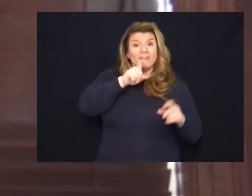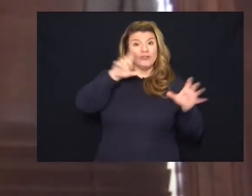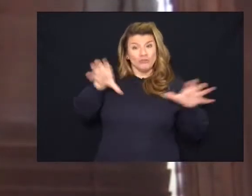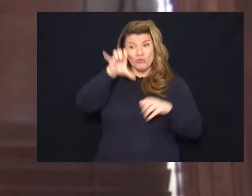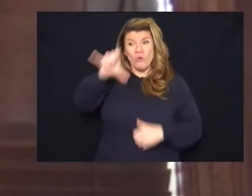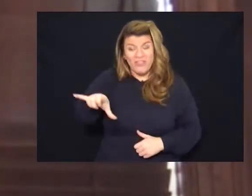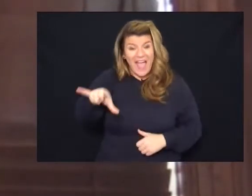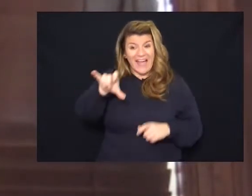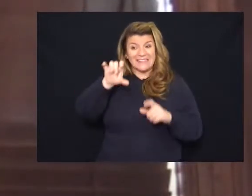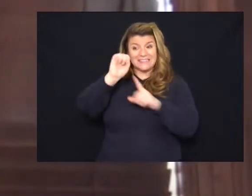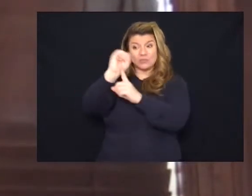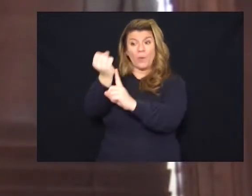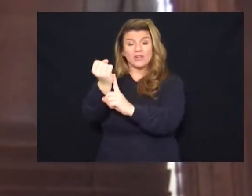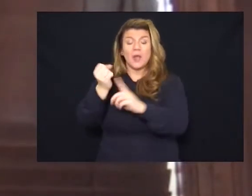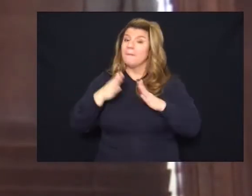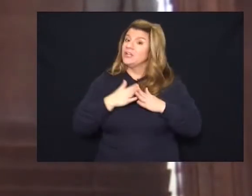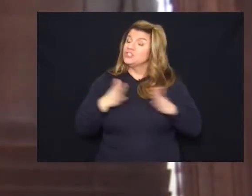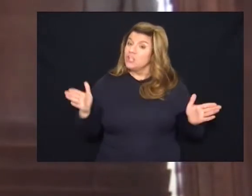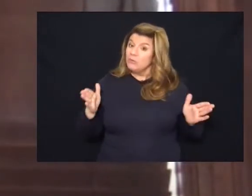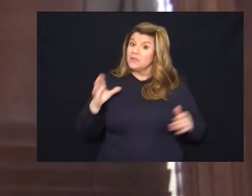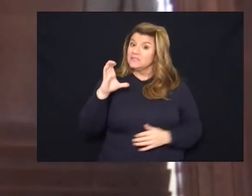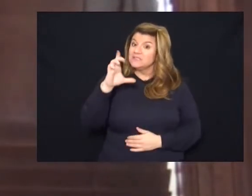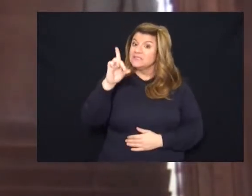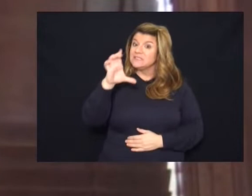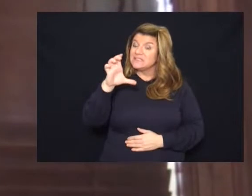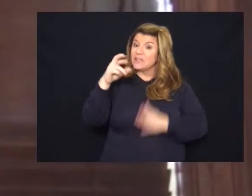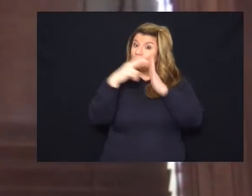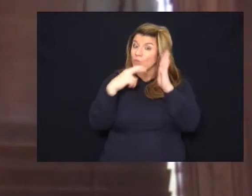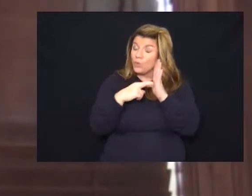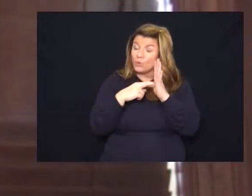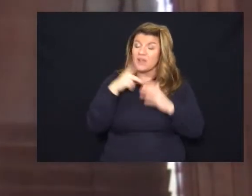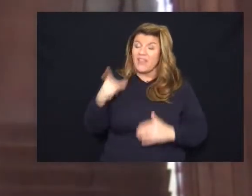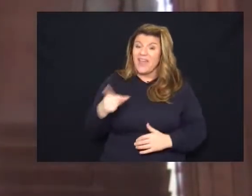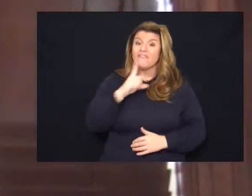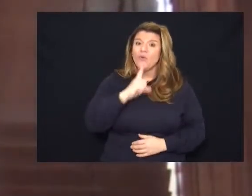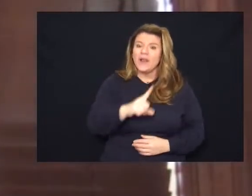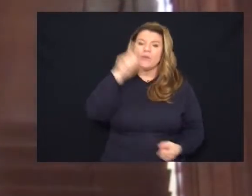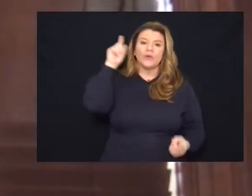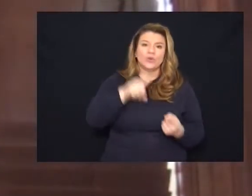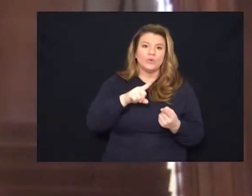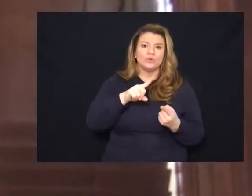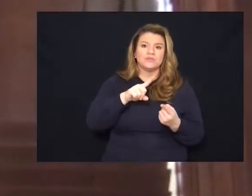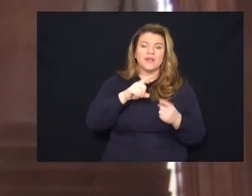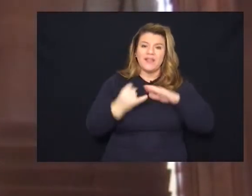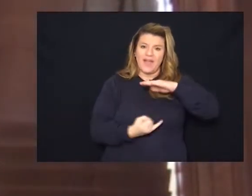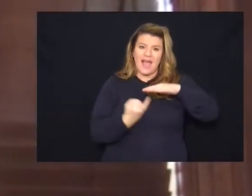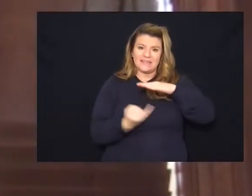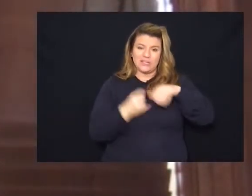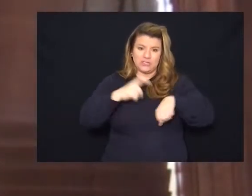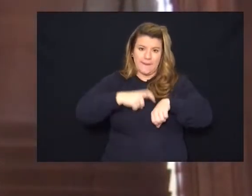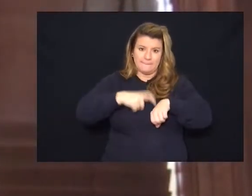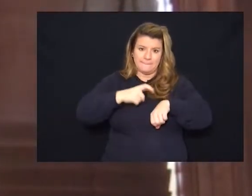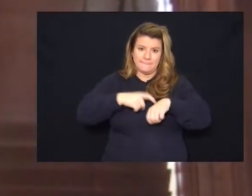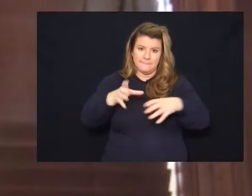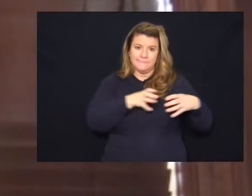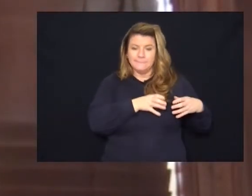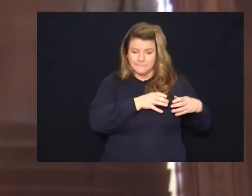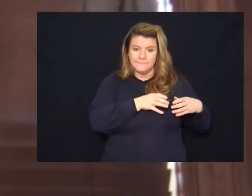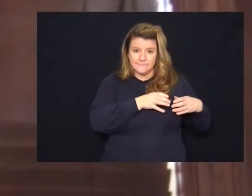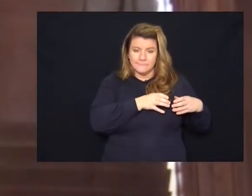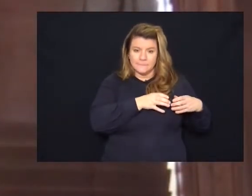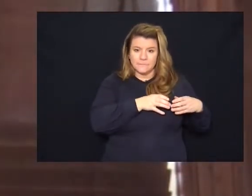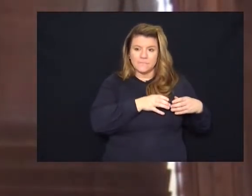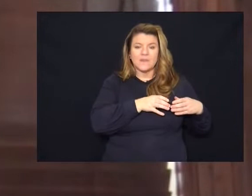measure. But generally, the CDC guidelines have really reduced the isolation time and